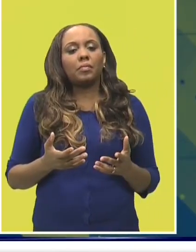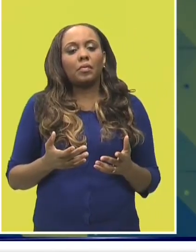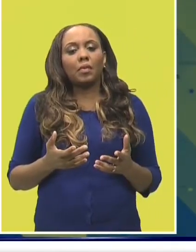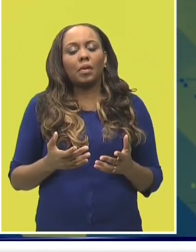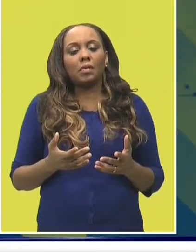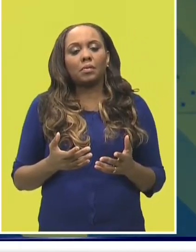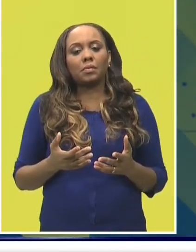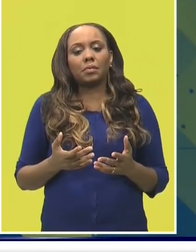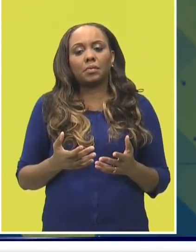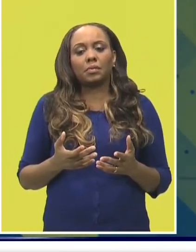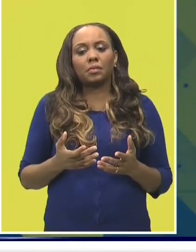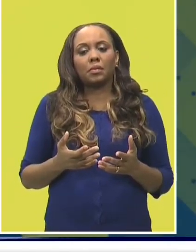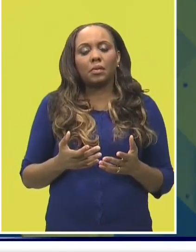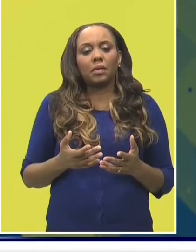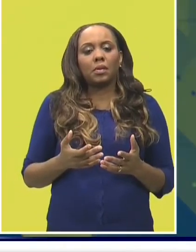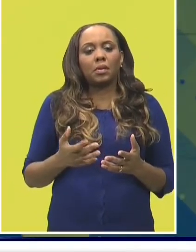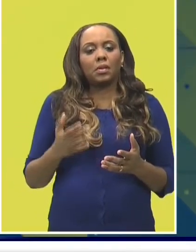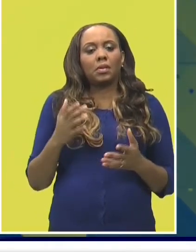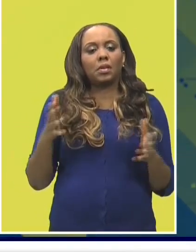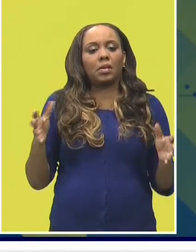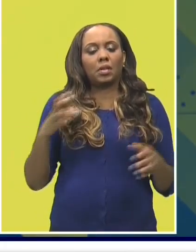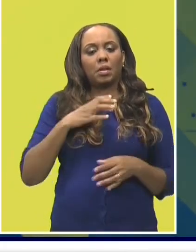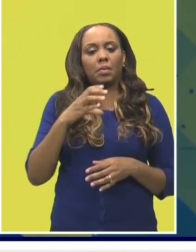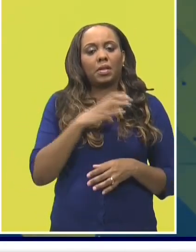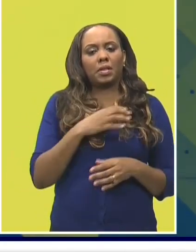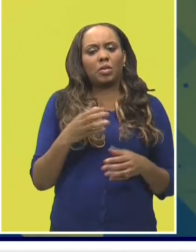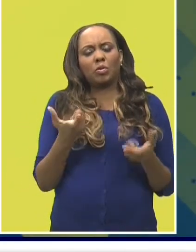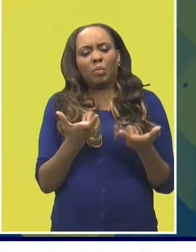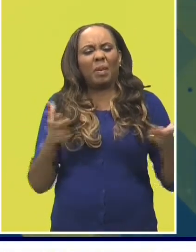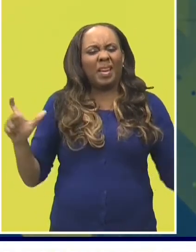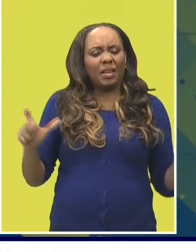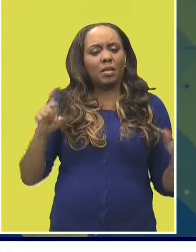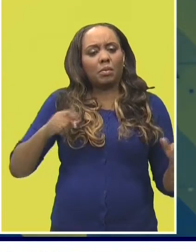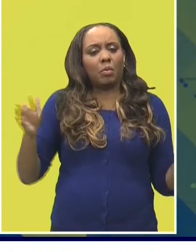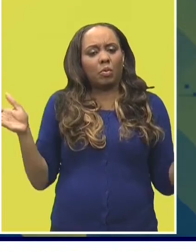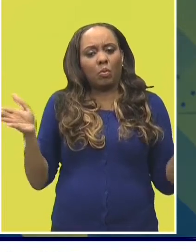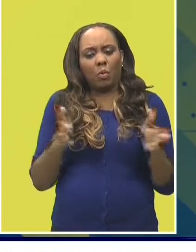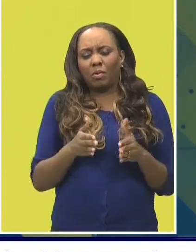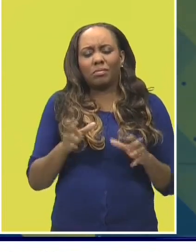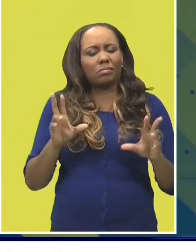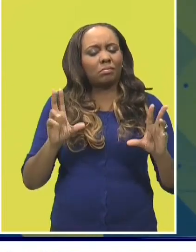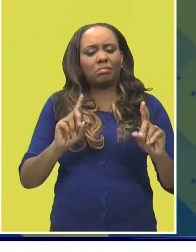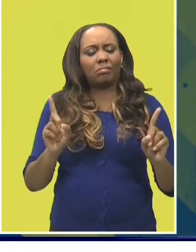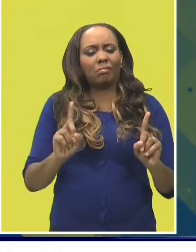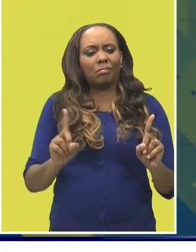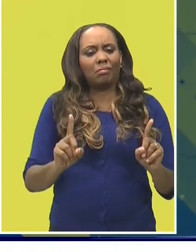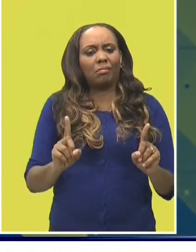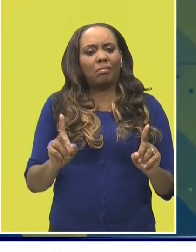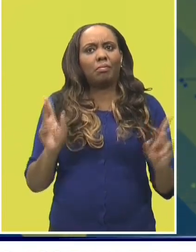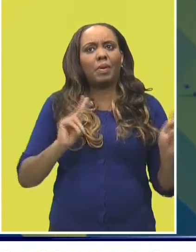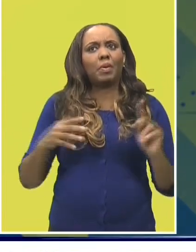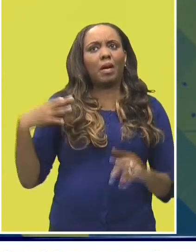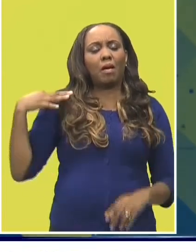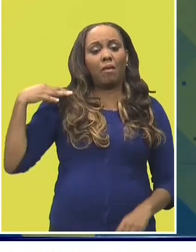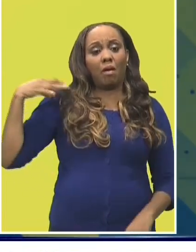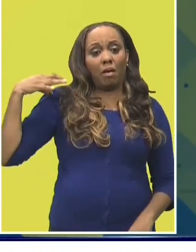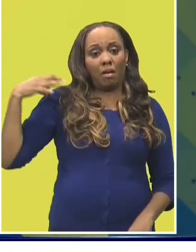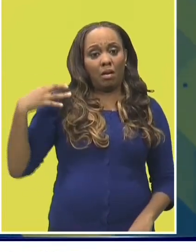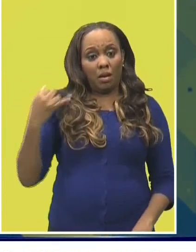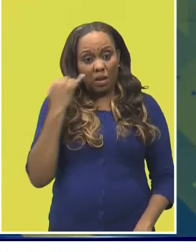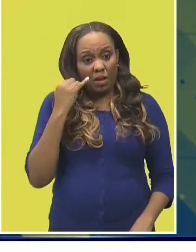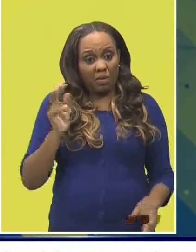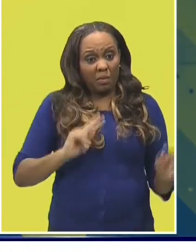that the assemblies are too large and they should be smaller. No, it's a voluntary thing. So if people are willing